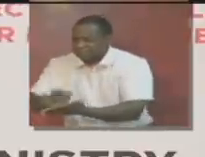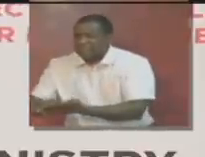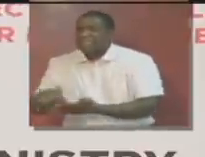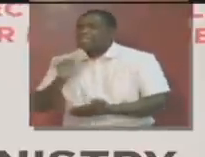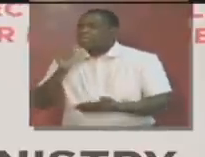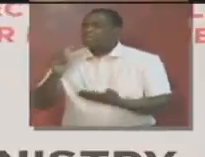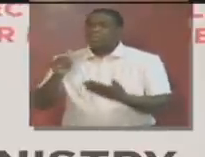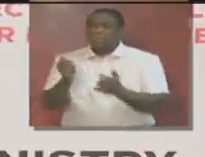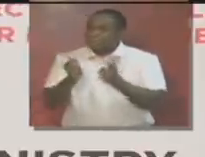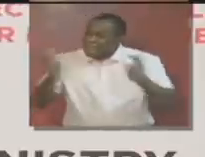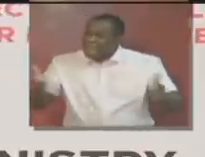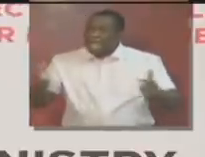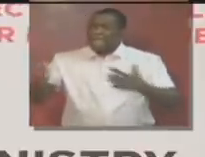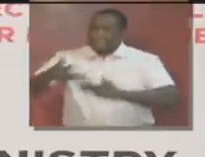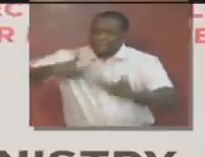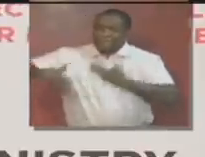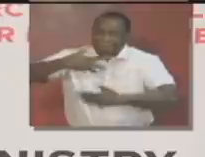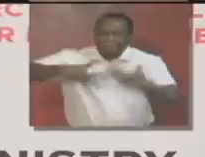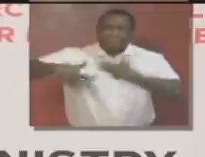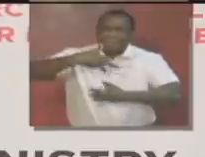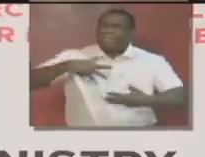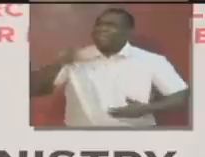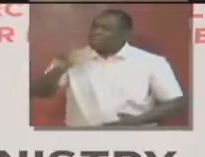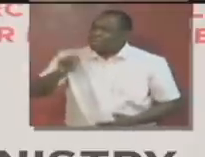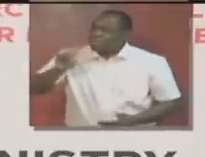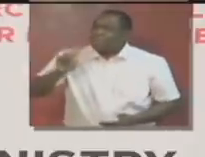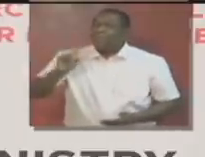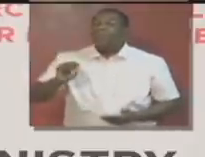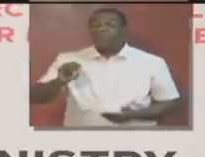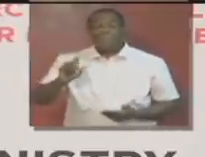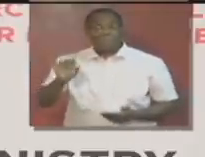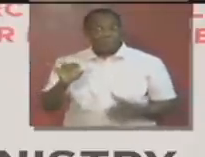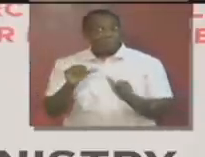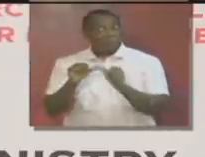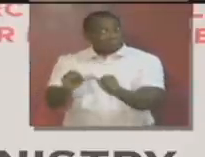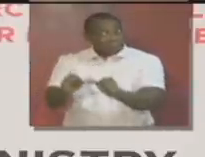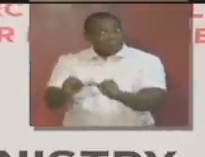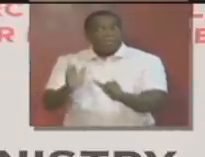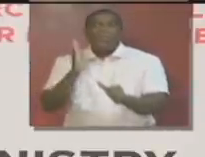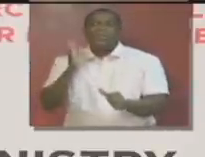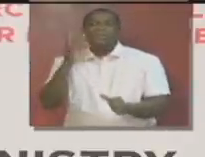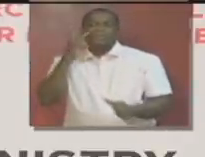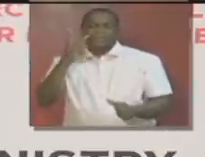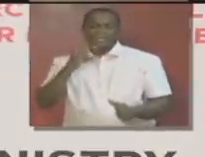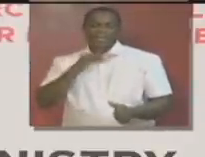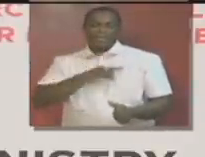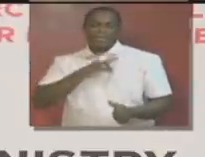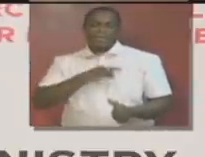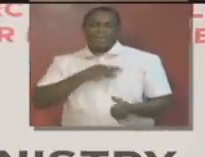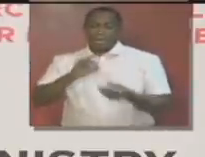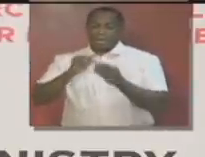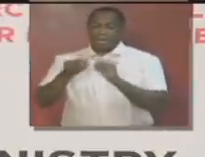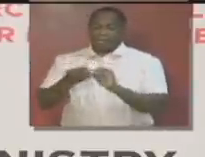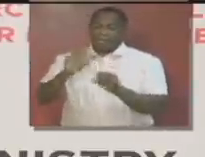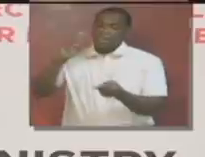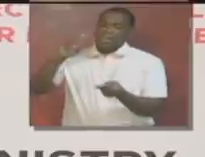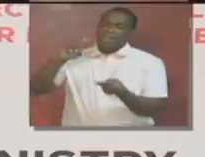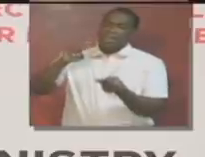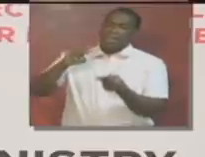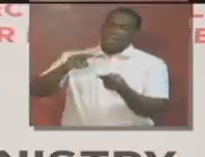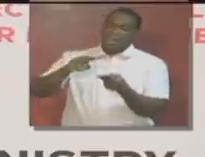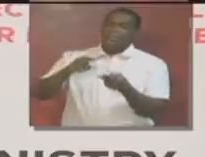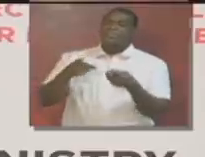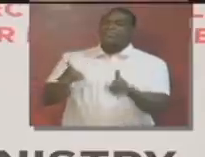far. If we continue to do this, then we will continue to see the benefits of those behaviors, even as we await the full rollout of the vaccination